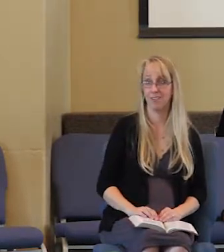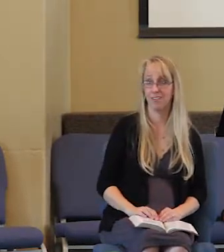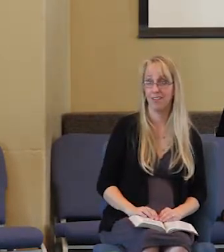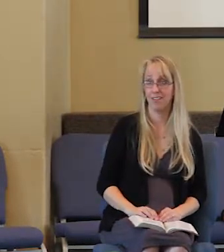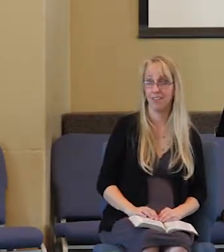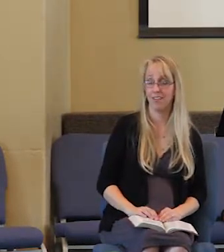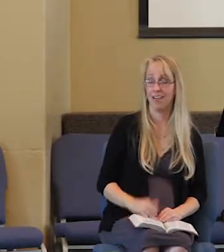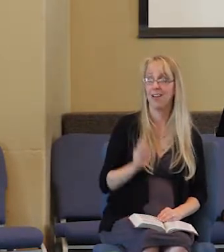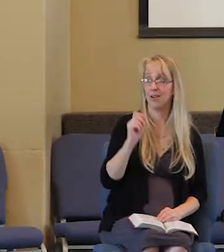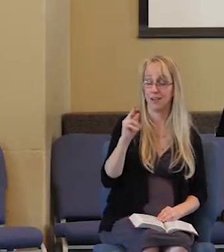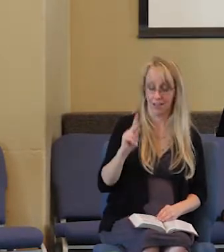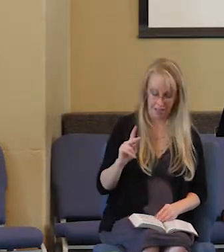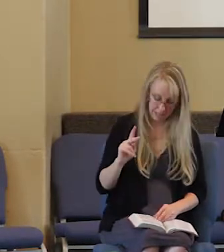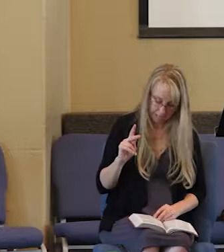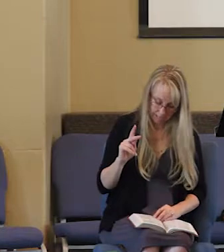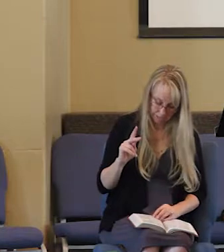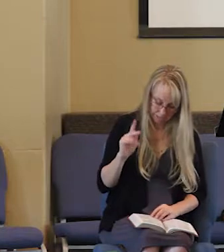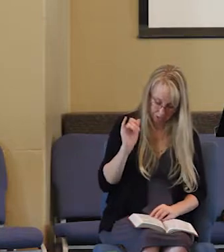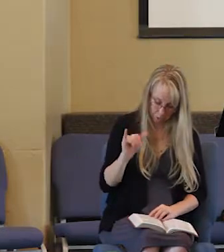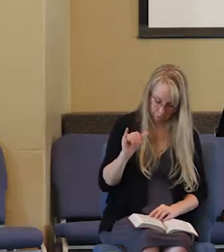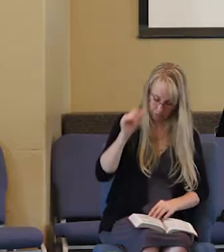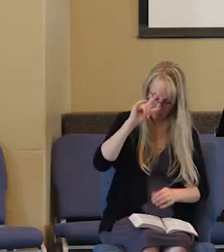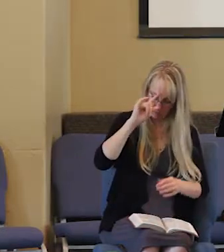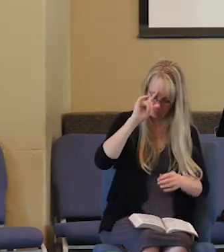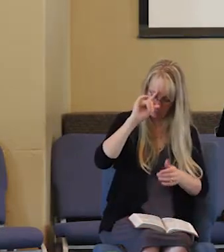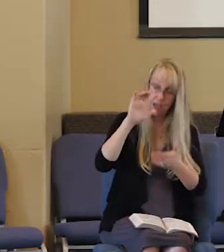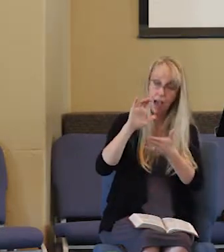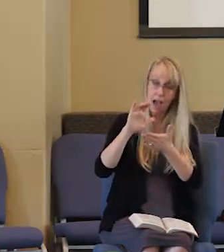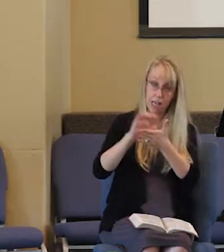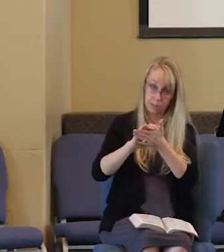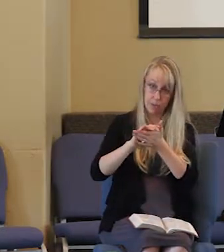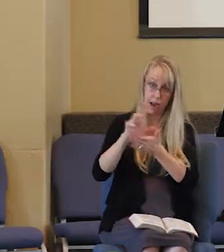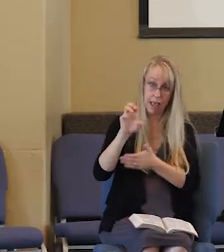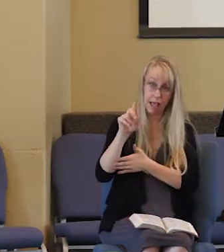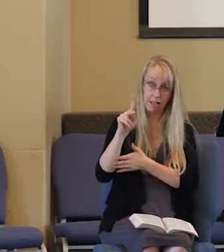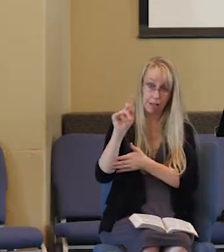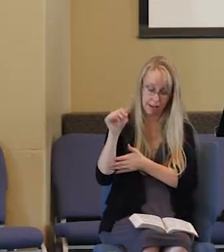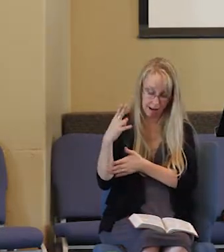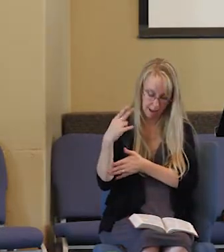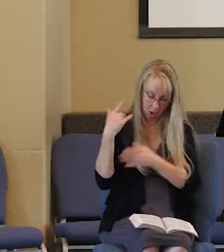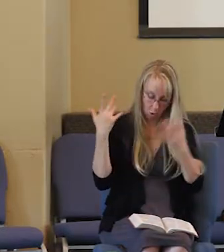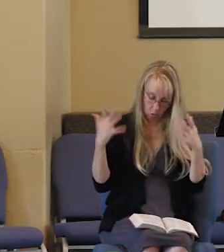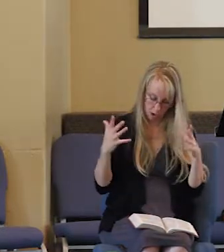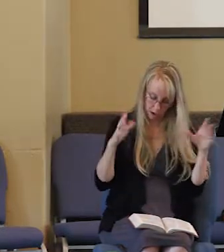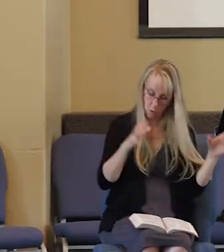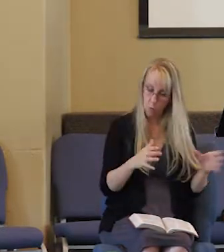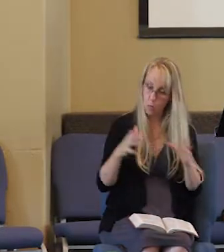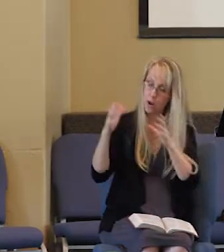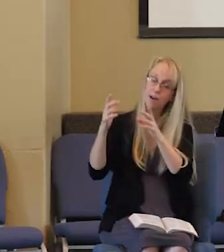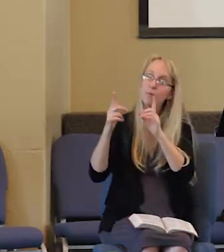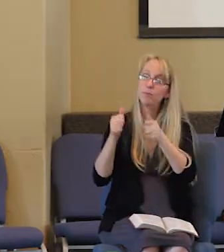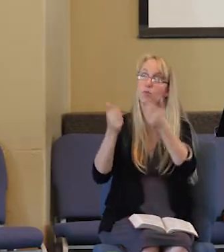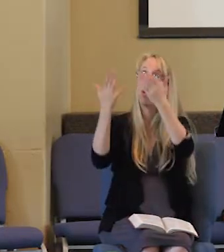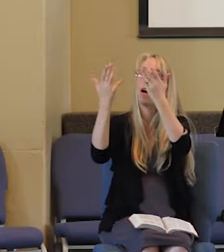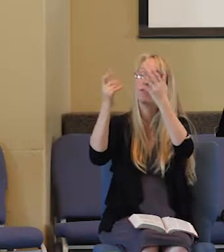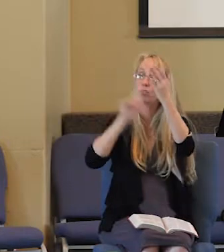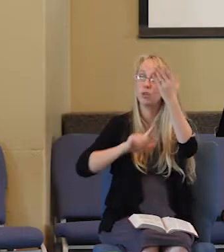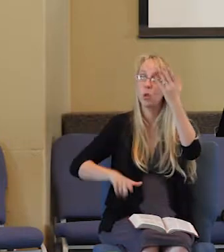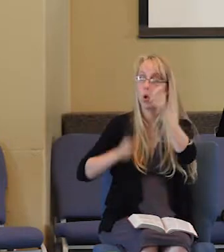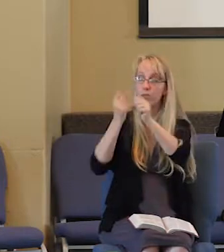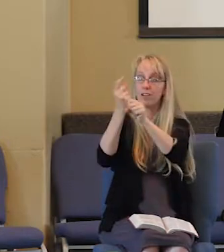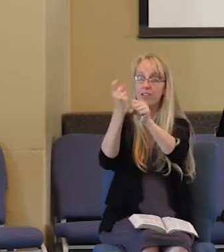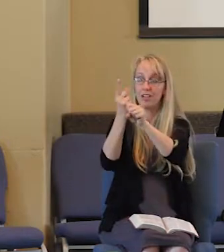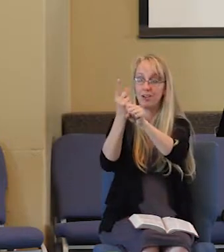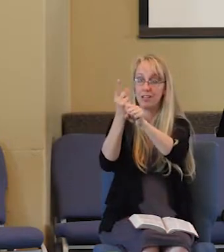Listen to what happens next. Then the man, Elkanah, the husband, went up with all his household to offer to the Lord the